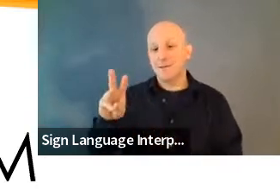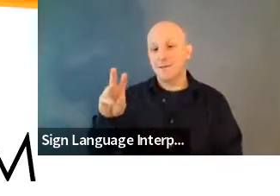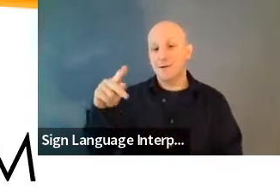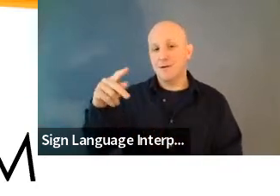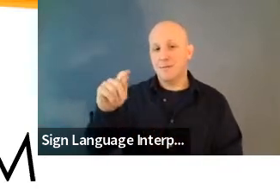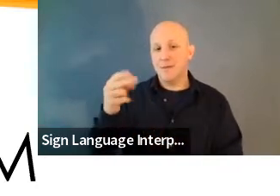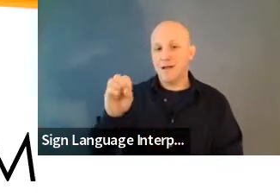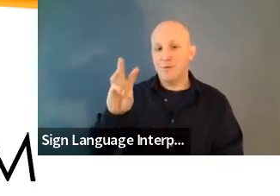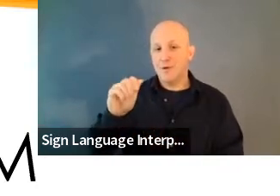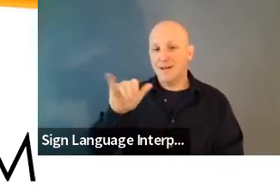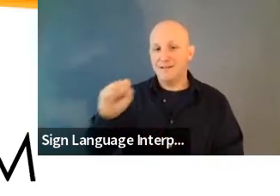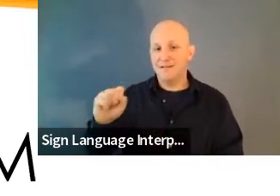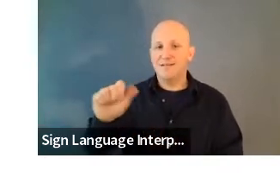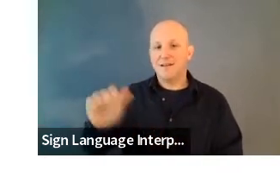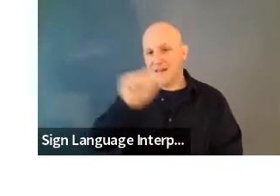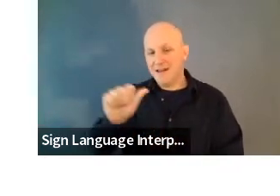lawpathways@fresnocitycollege.edu.